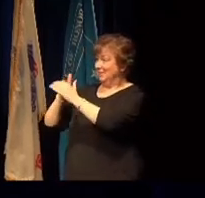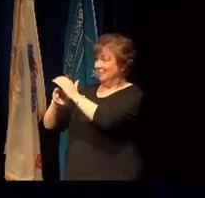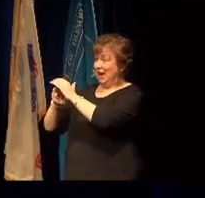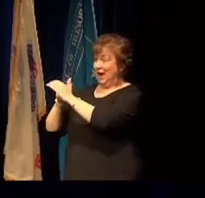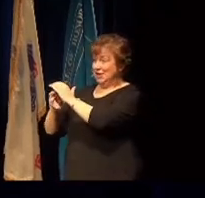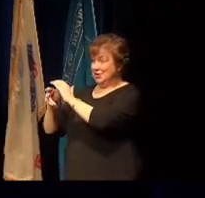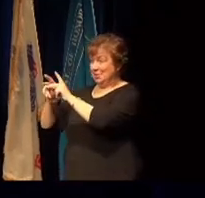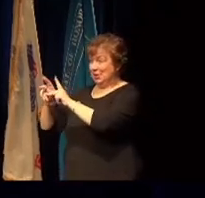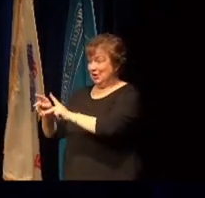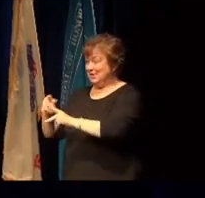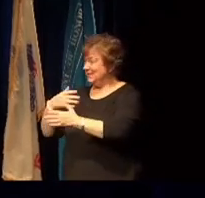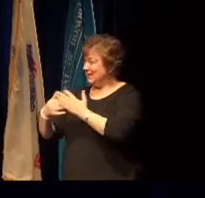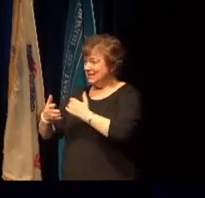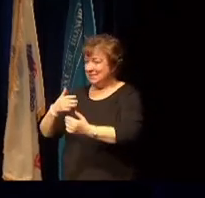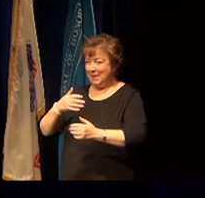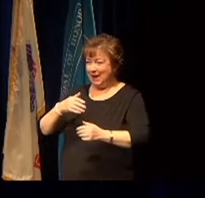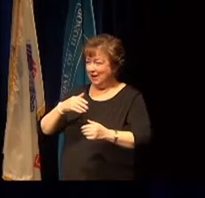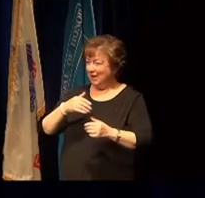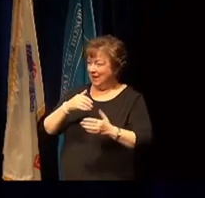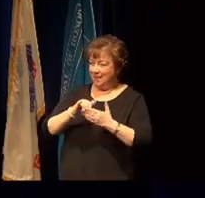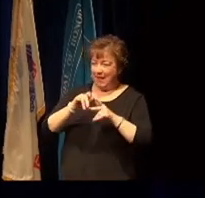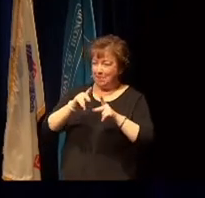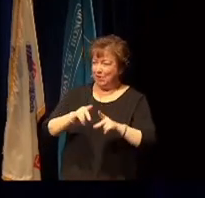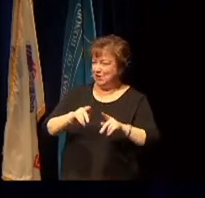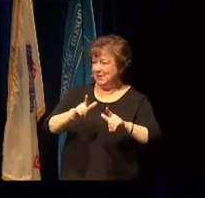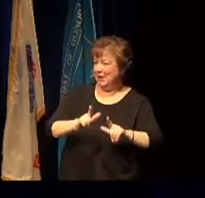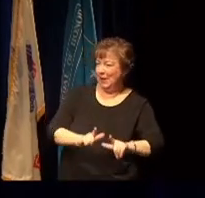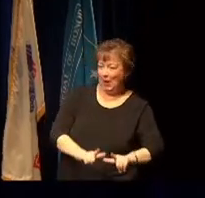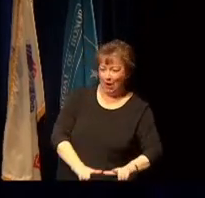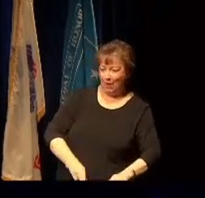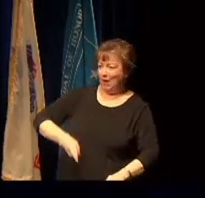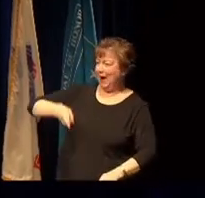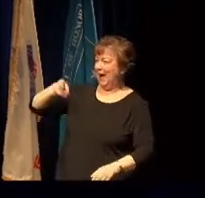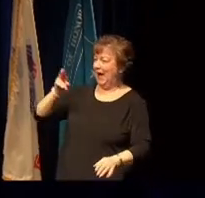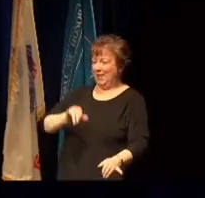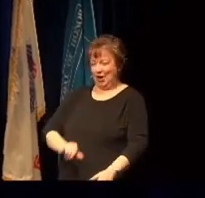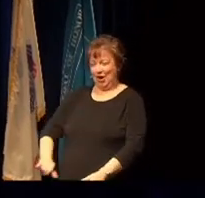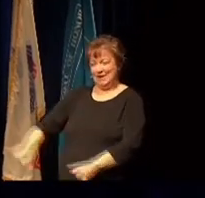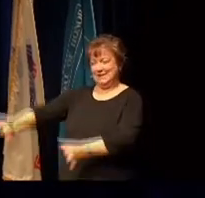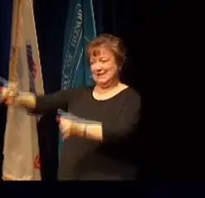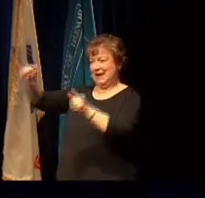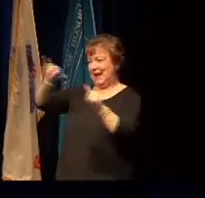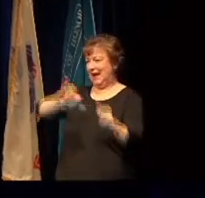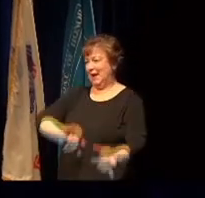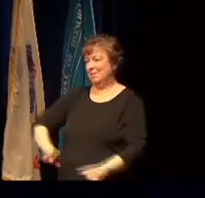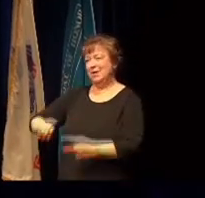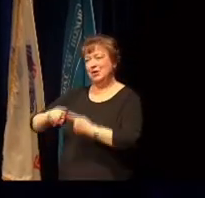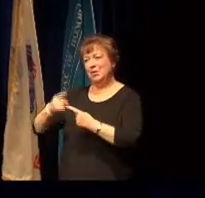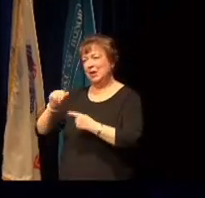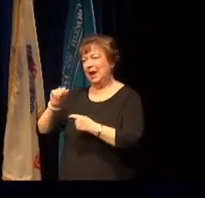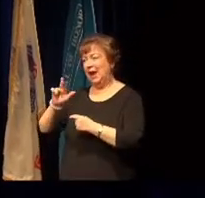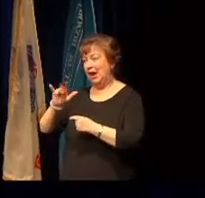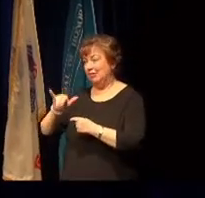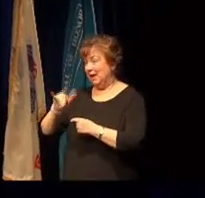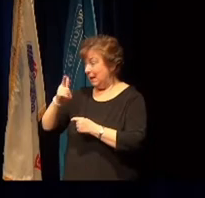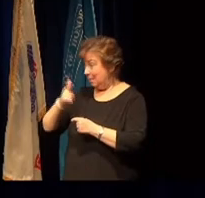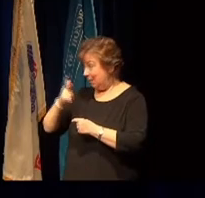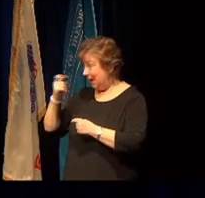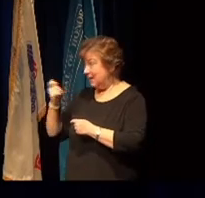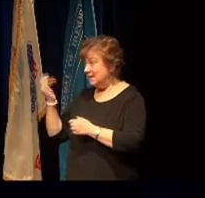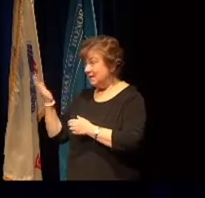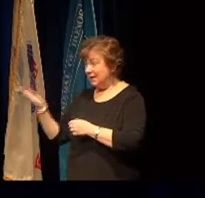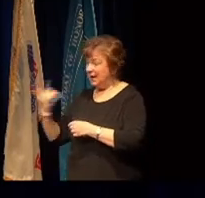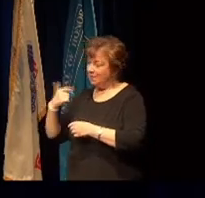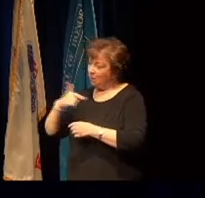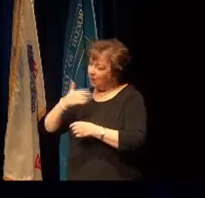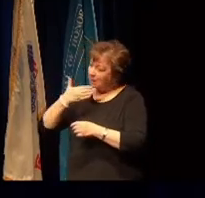Thank you, Gary, for allowing us to be a part of your life. Because of you, we are better people. We are